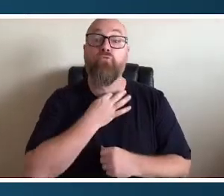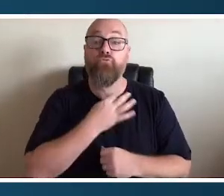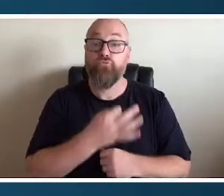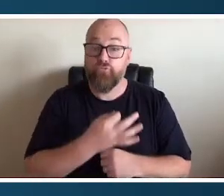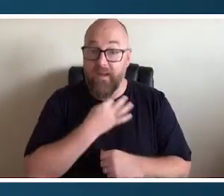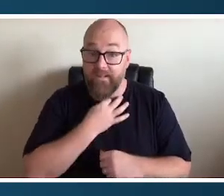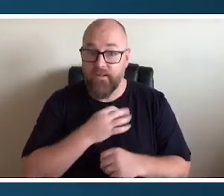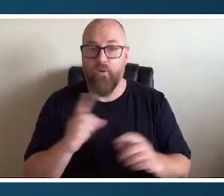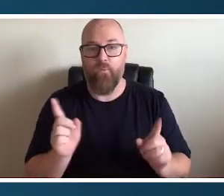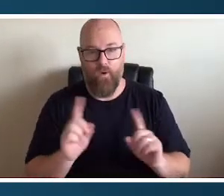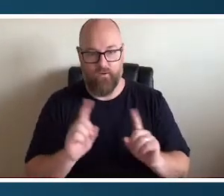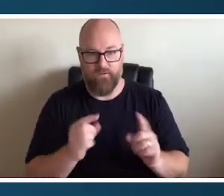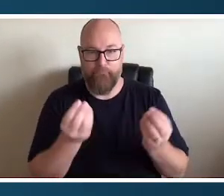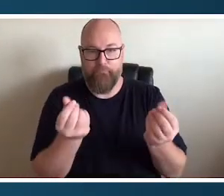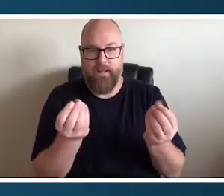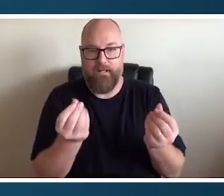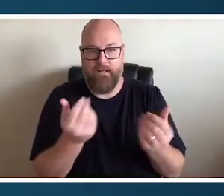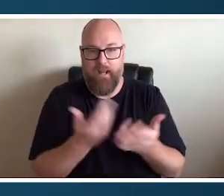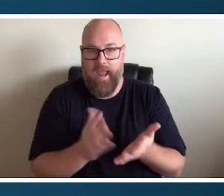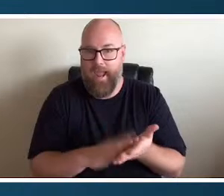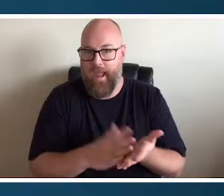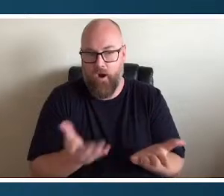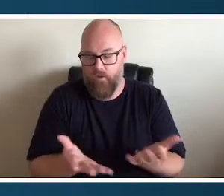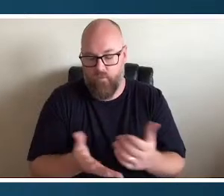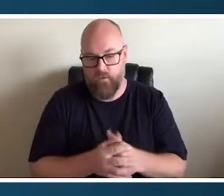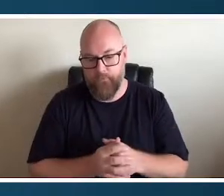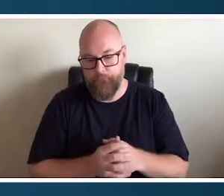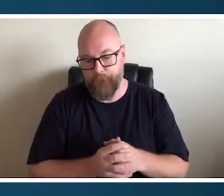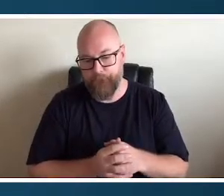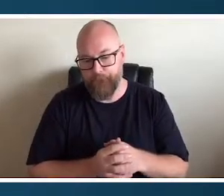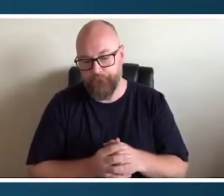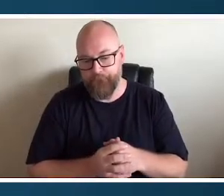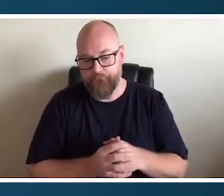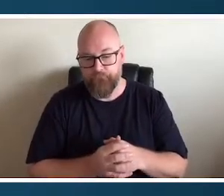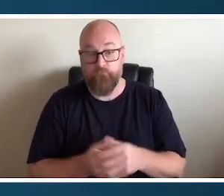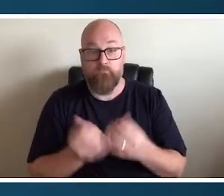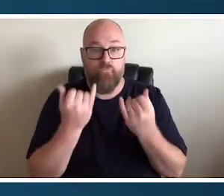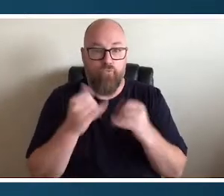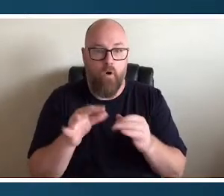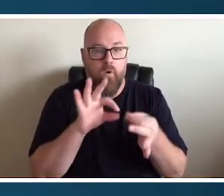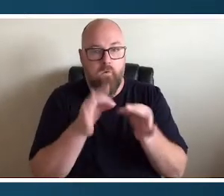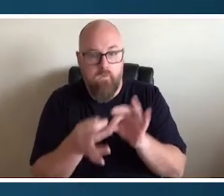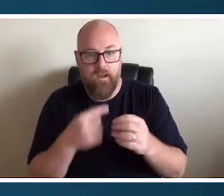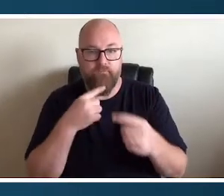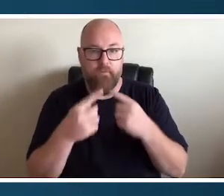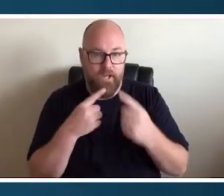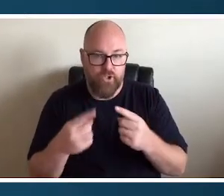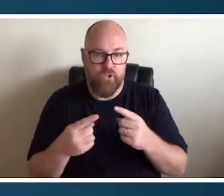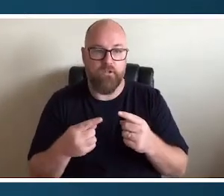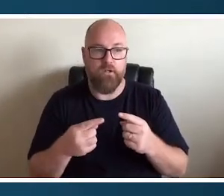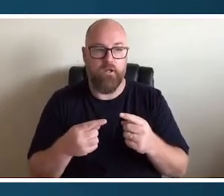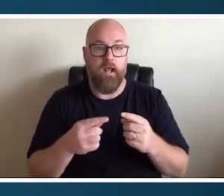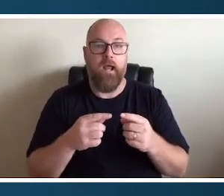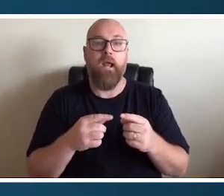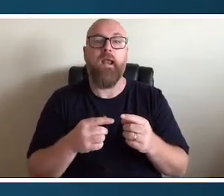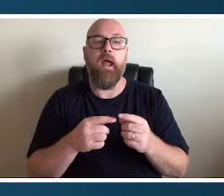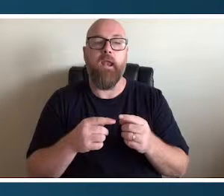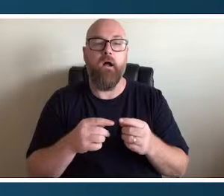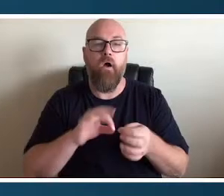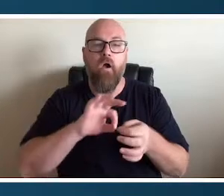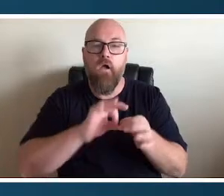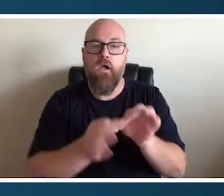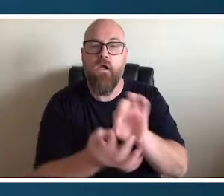that. In the space where we are today, misinformation and disinformation and the manipulation of messaging can